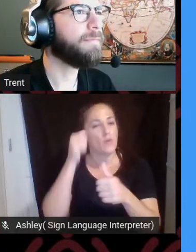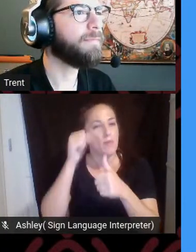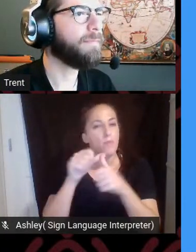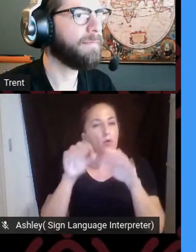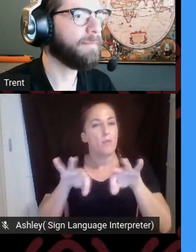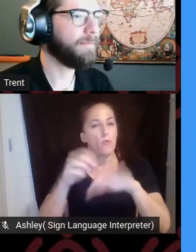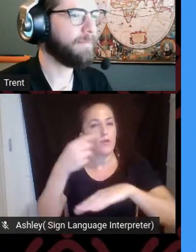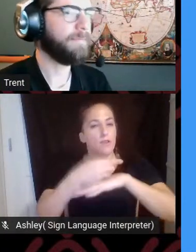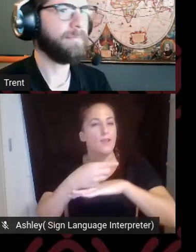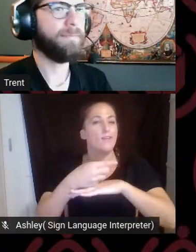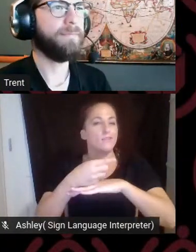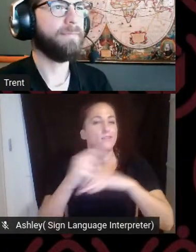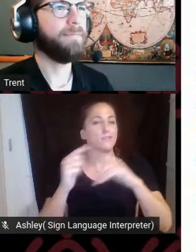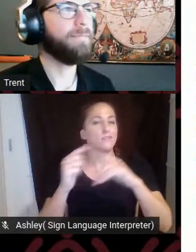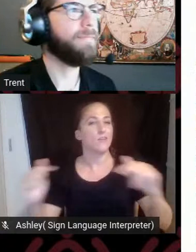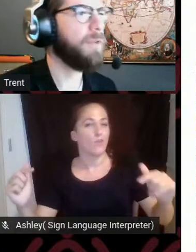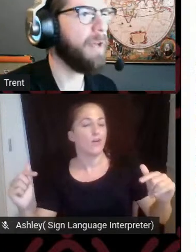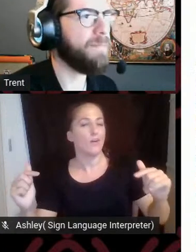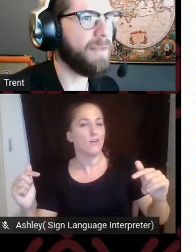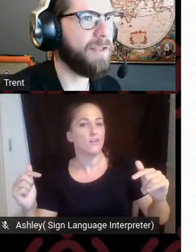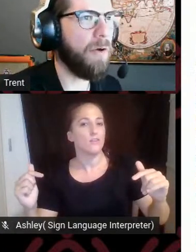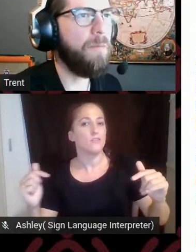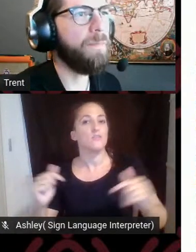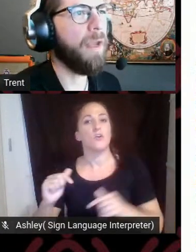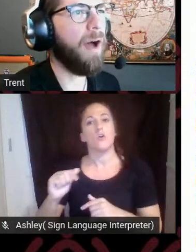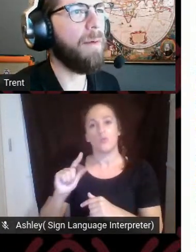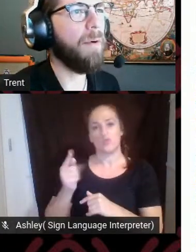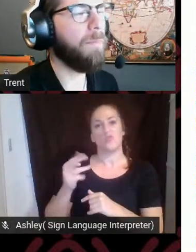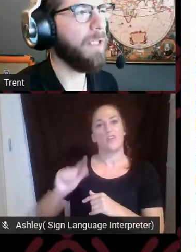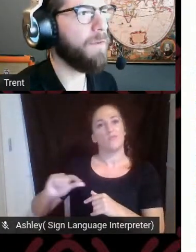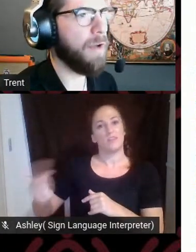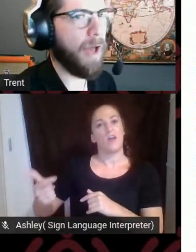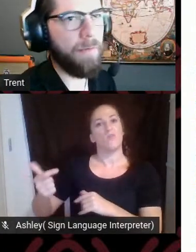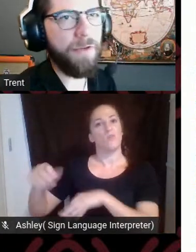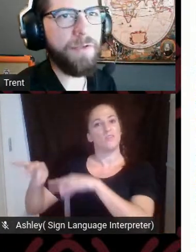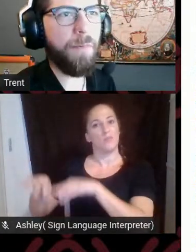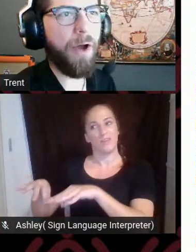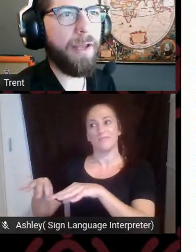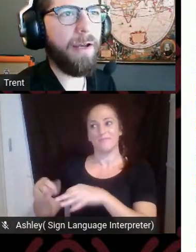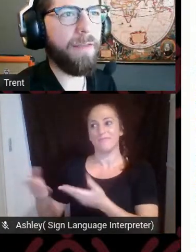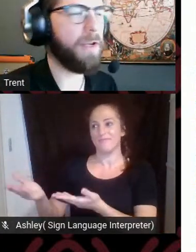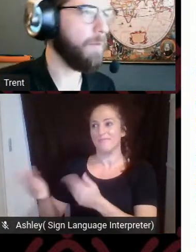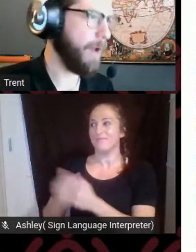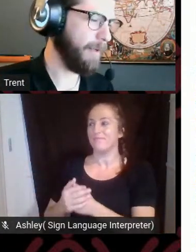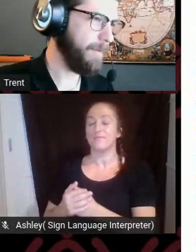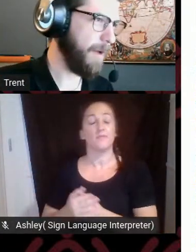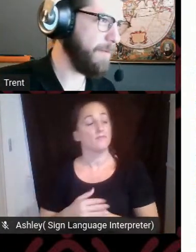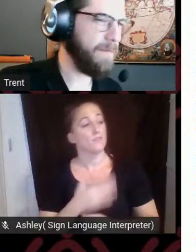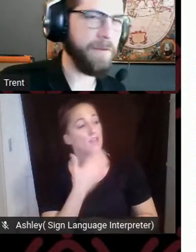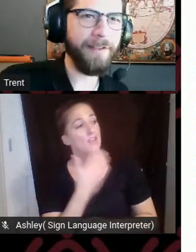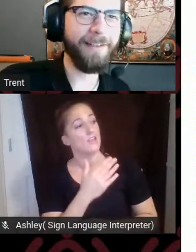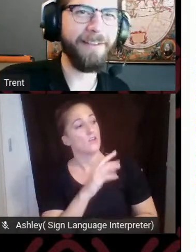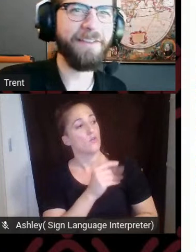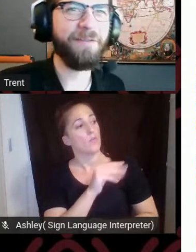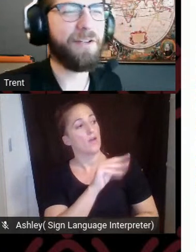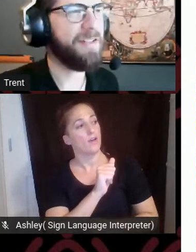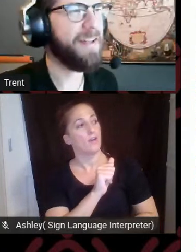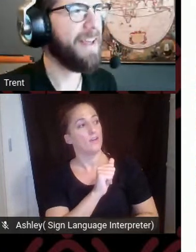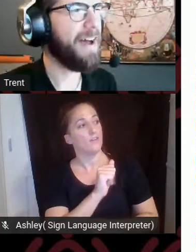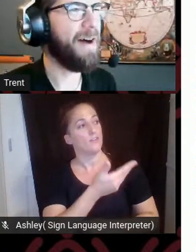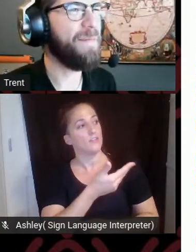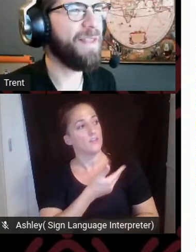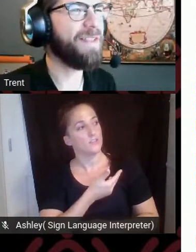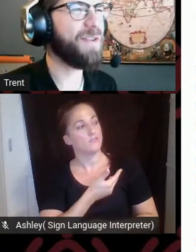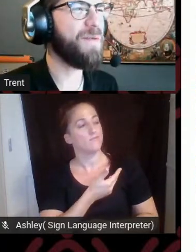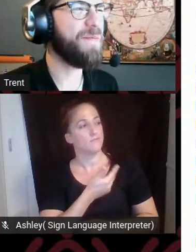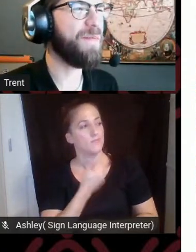of walk you through it a little bit. Okay. So believe it or not, using my thank you, Rebecca, by the way, for the introduction.